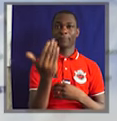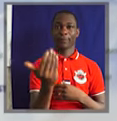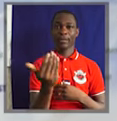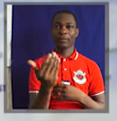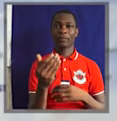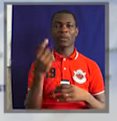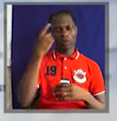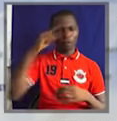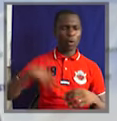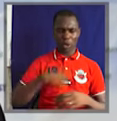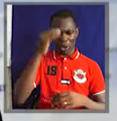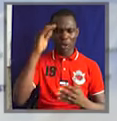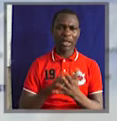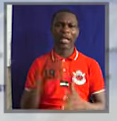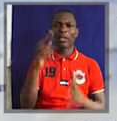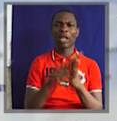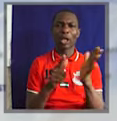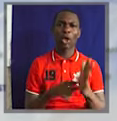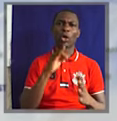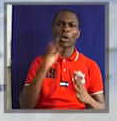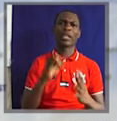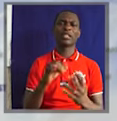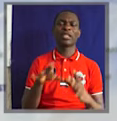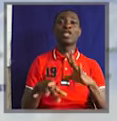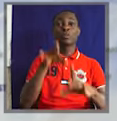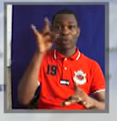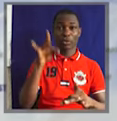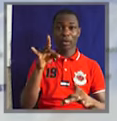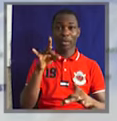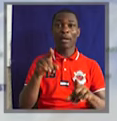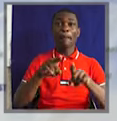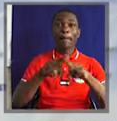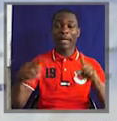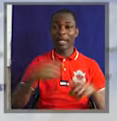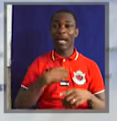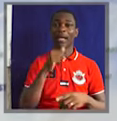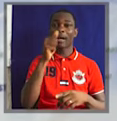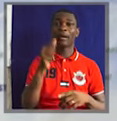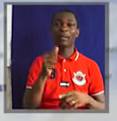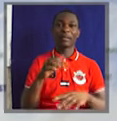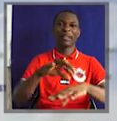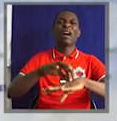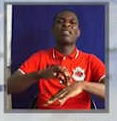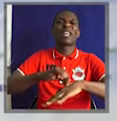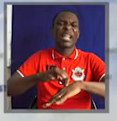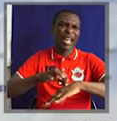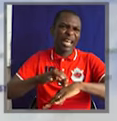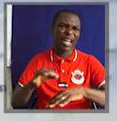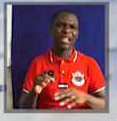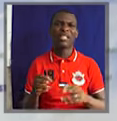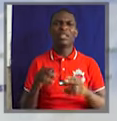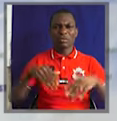Or say, for we know that the law is spiritual, but I am